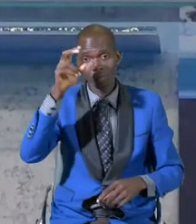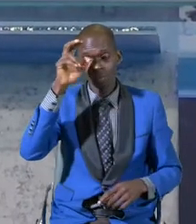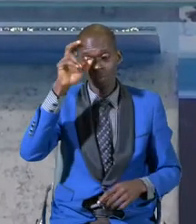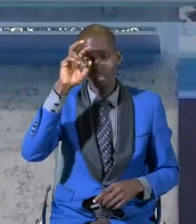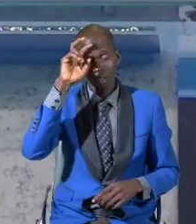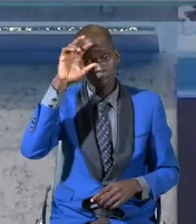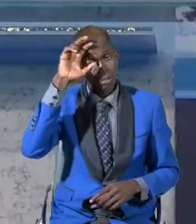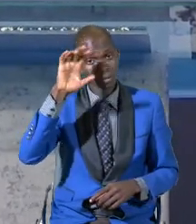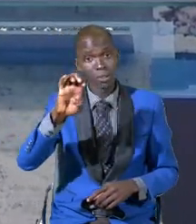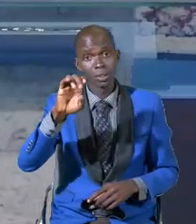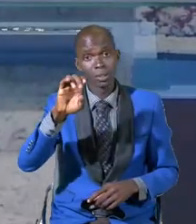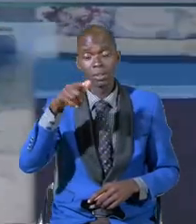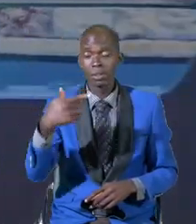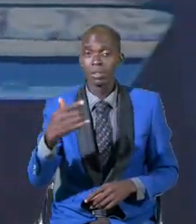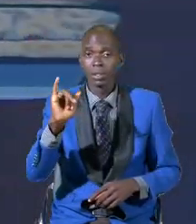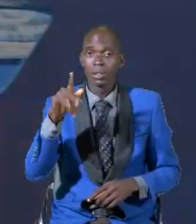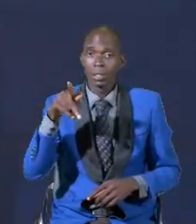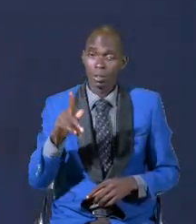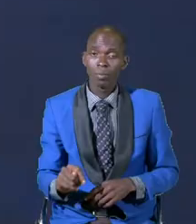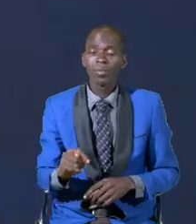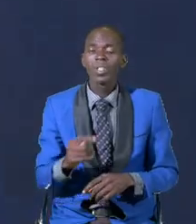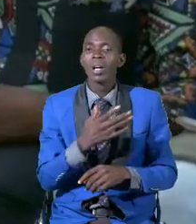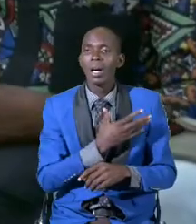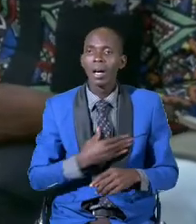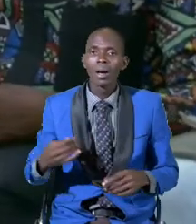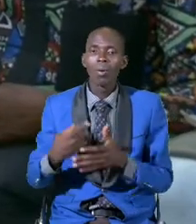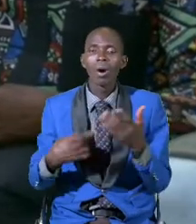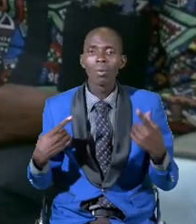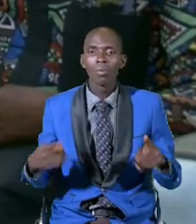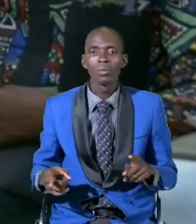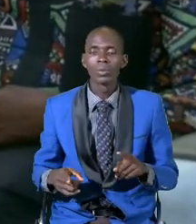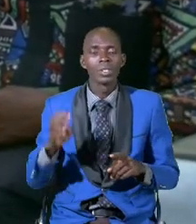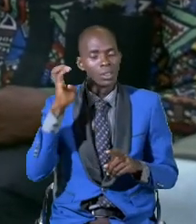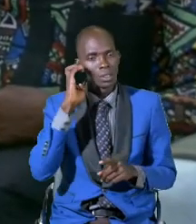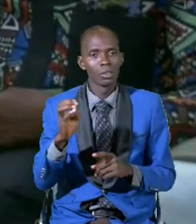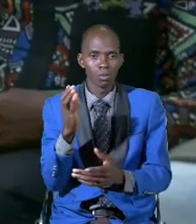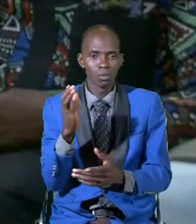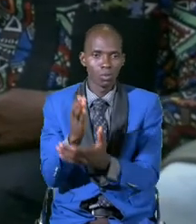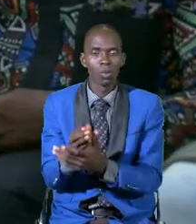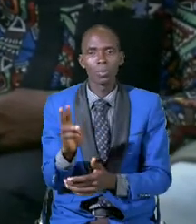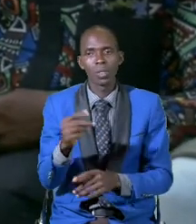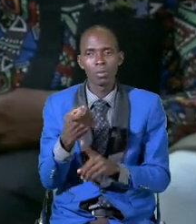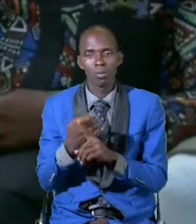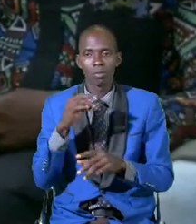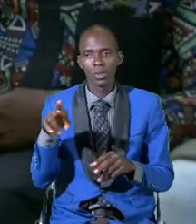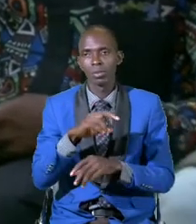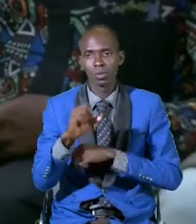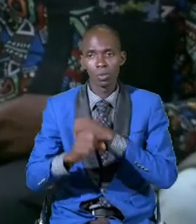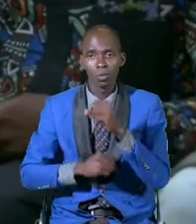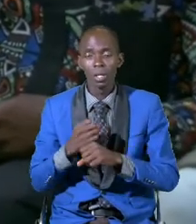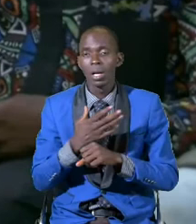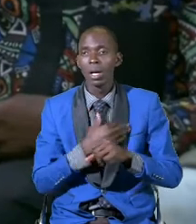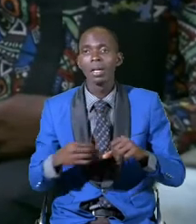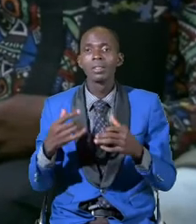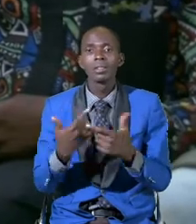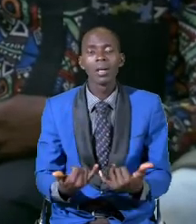am. He moved them out. Out of mediocrity, he moved them. He